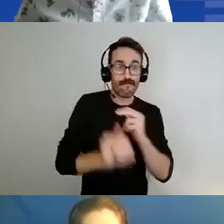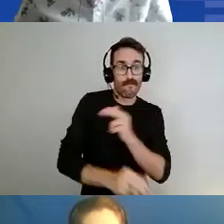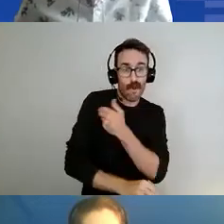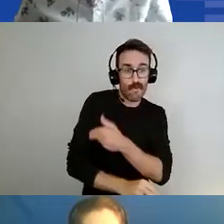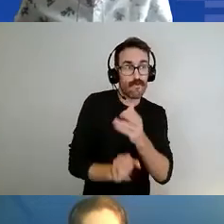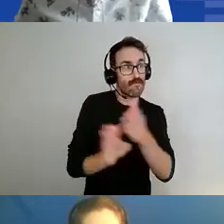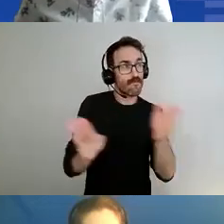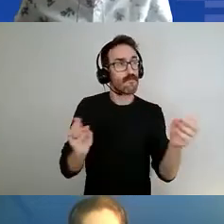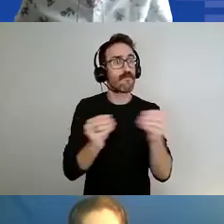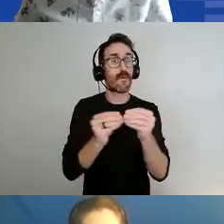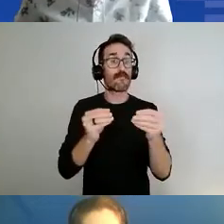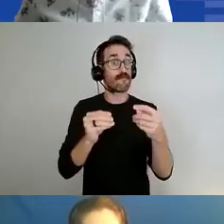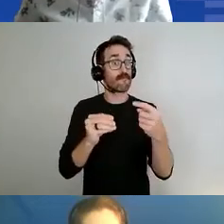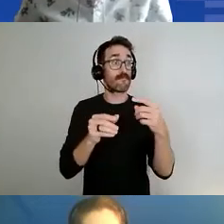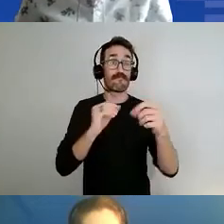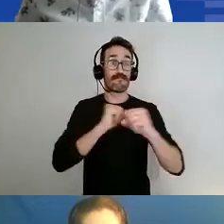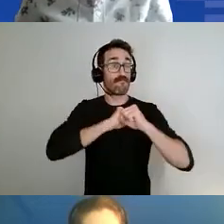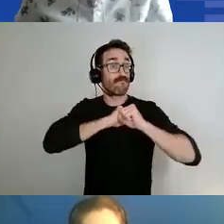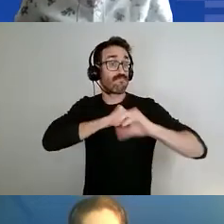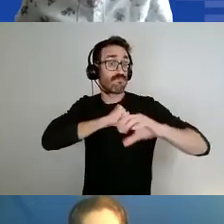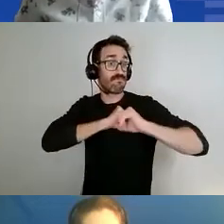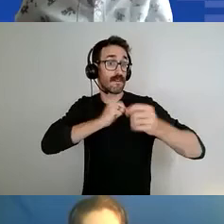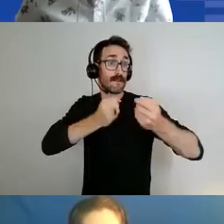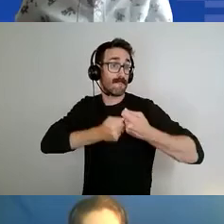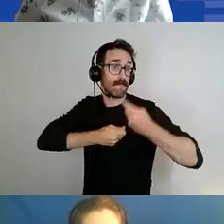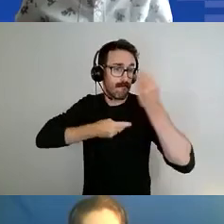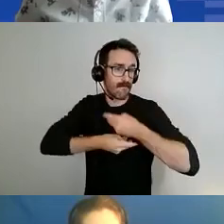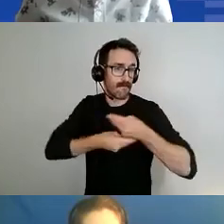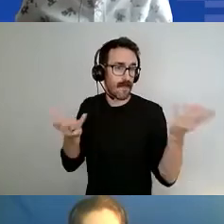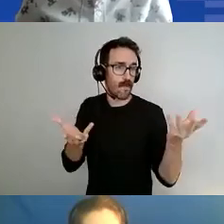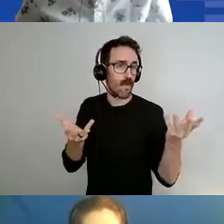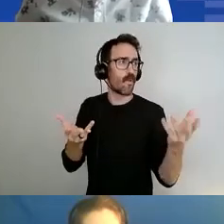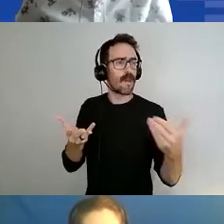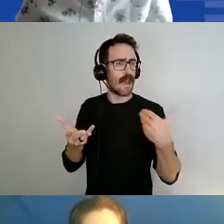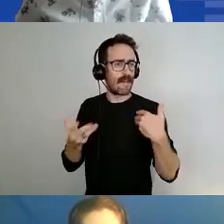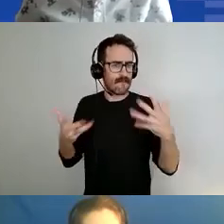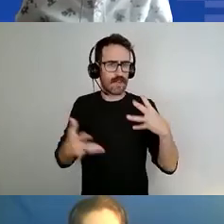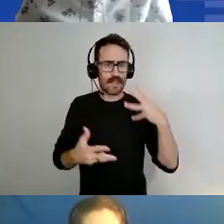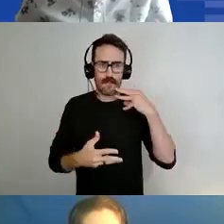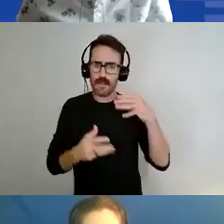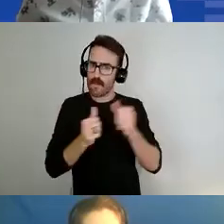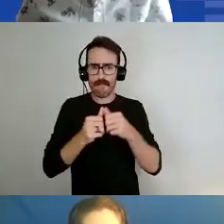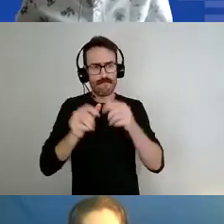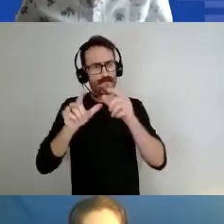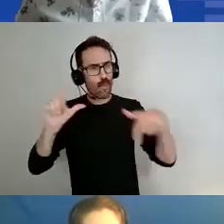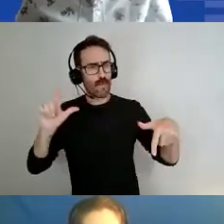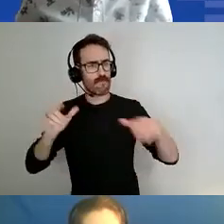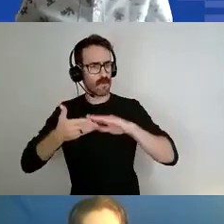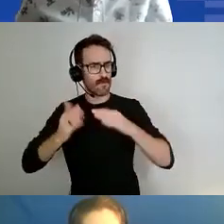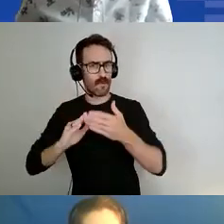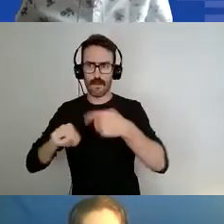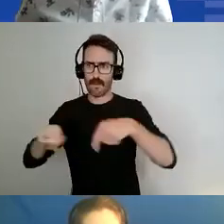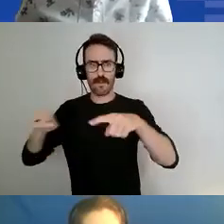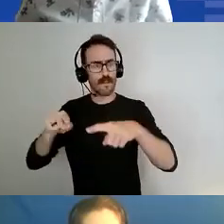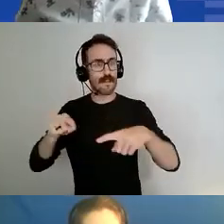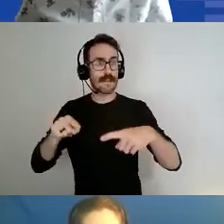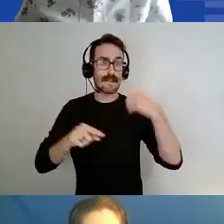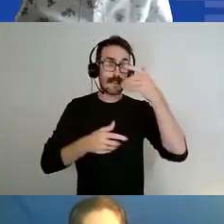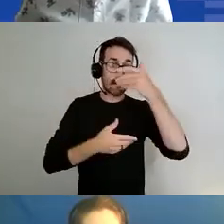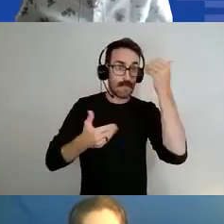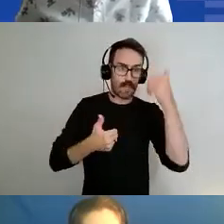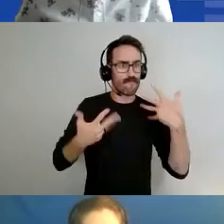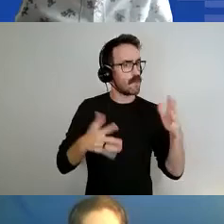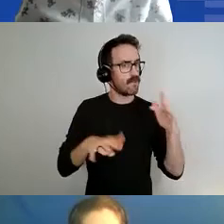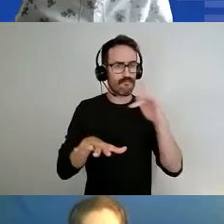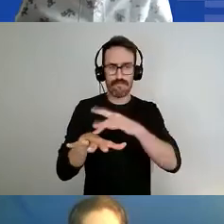that, to say, you know, we have experience in dealing with the queer community and with issues of dementia. I think it